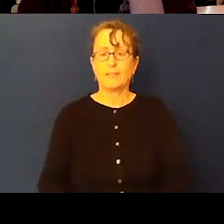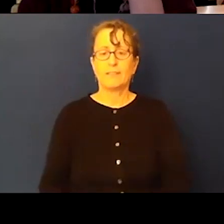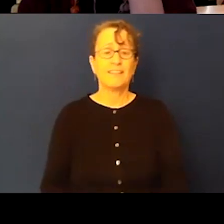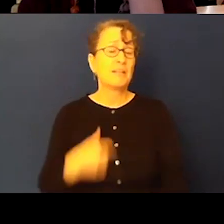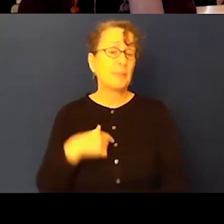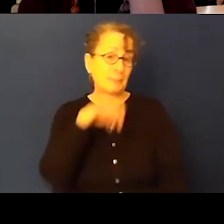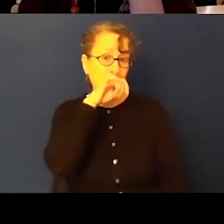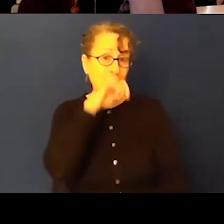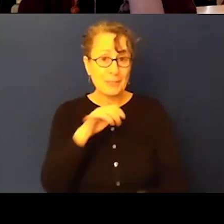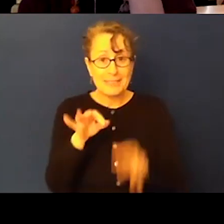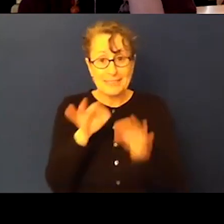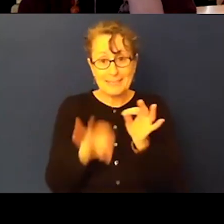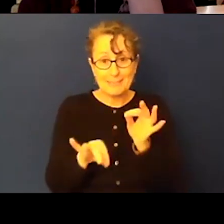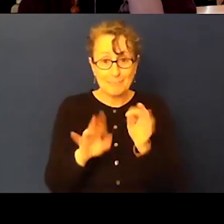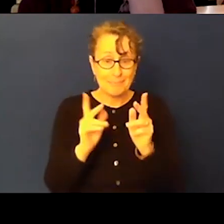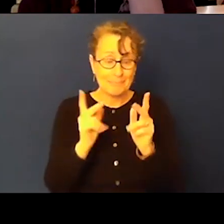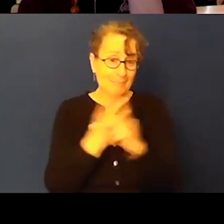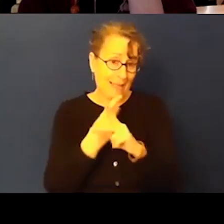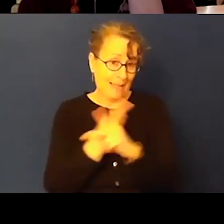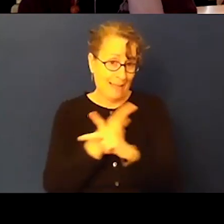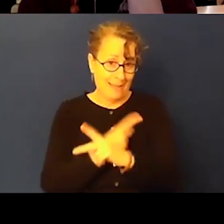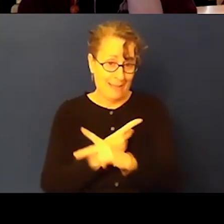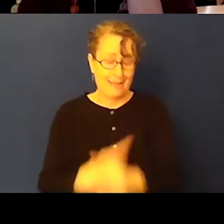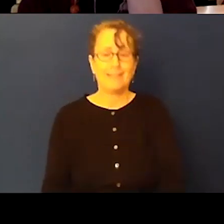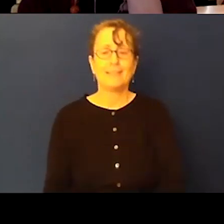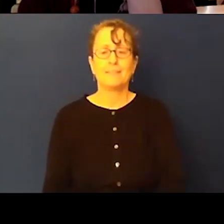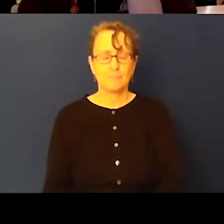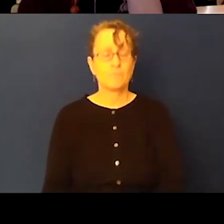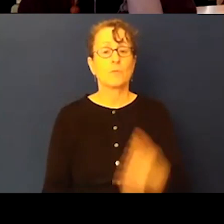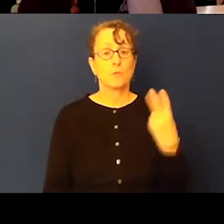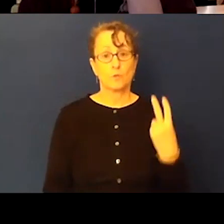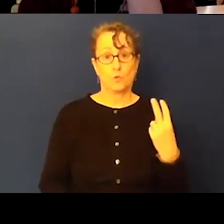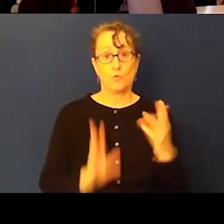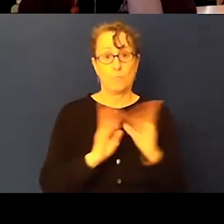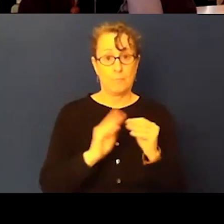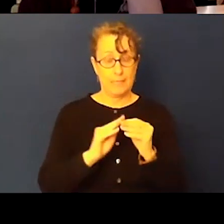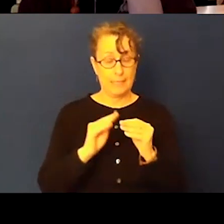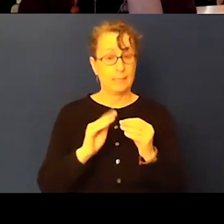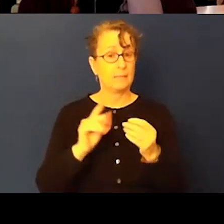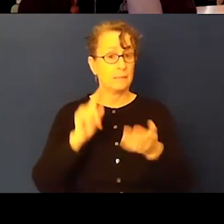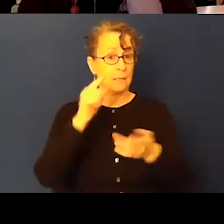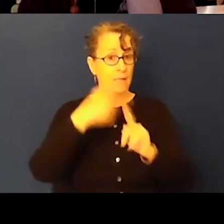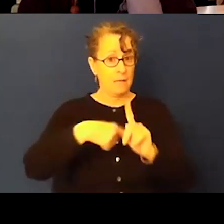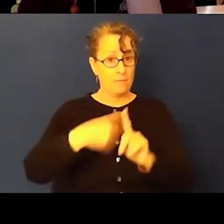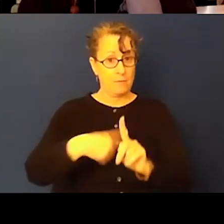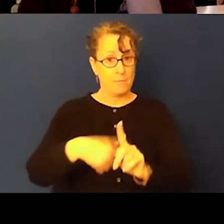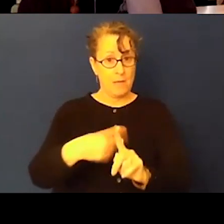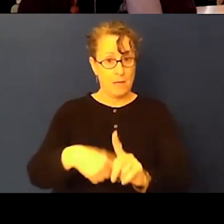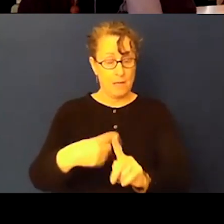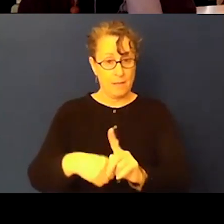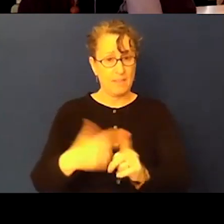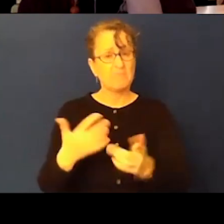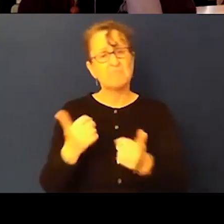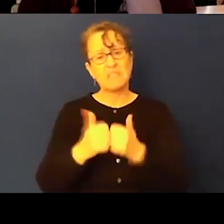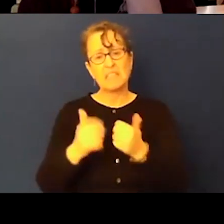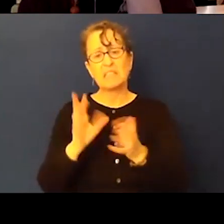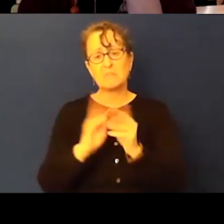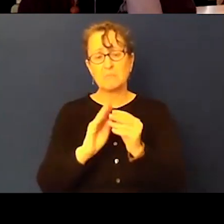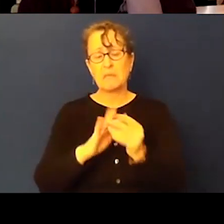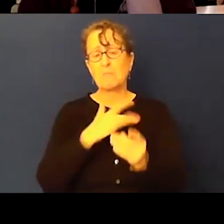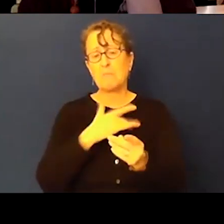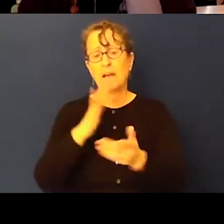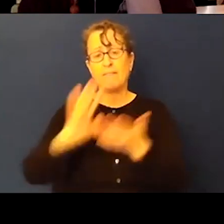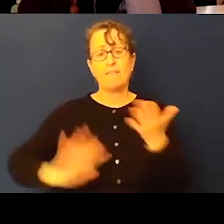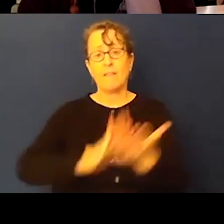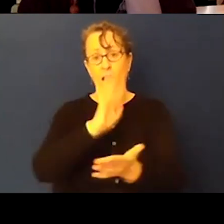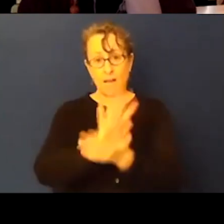I just was basing this on two meetings a month, based on 5 hours per meeting, based